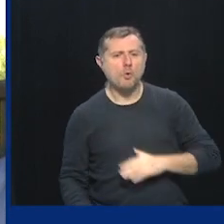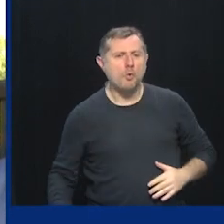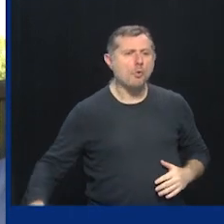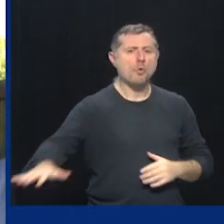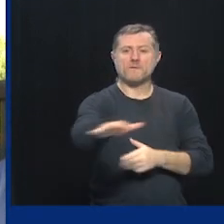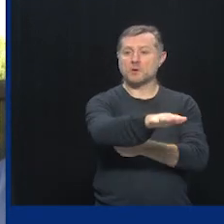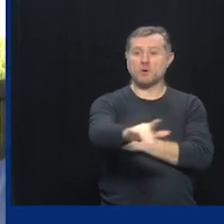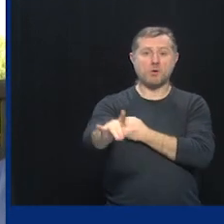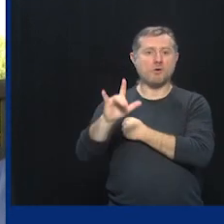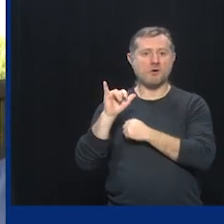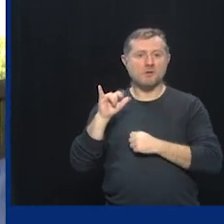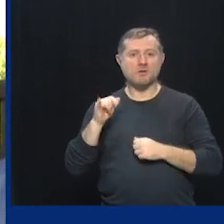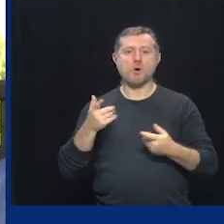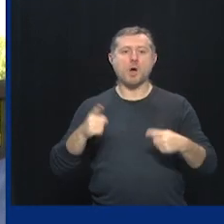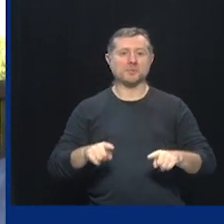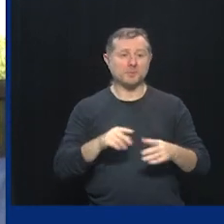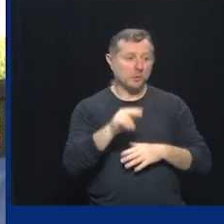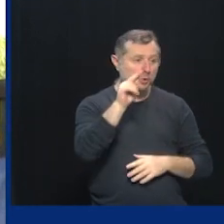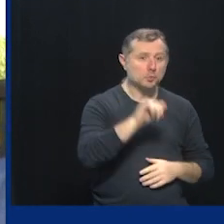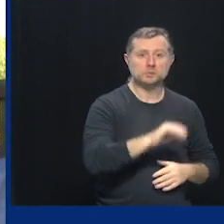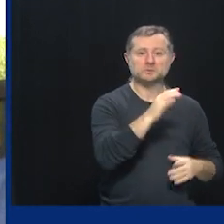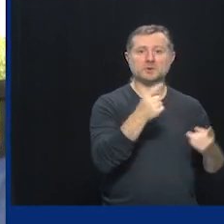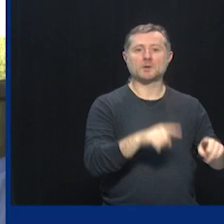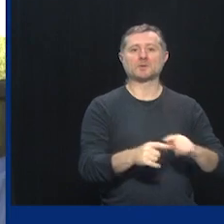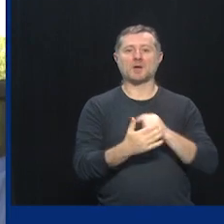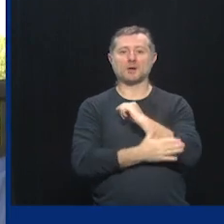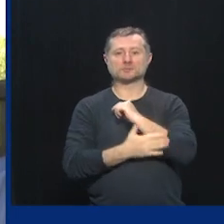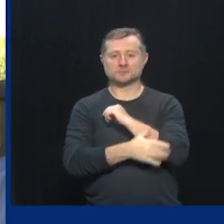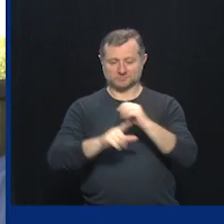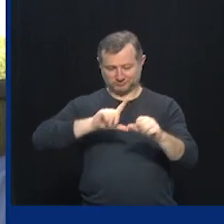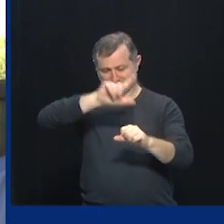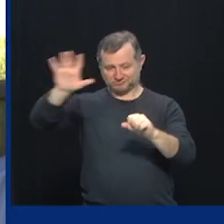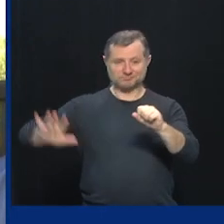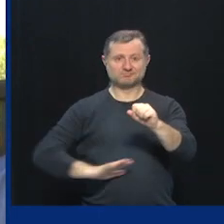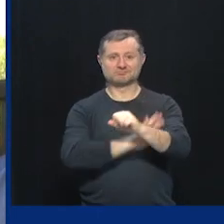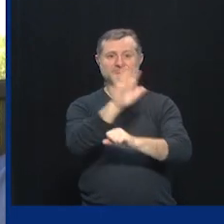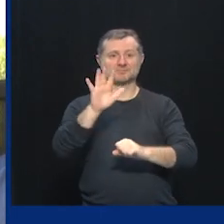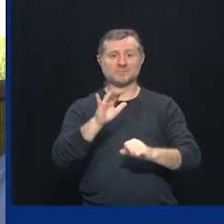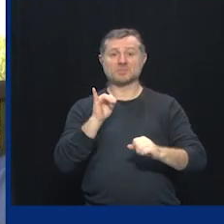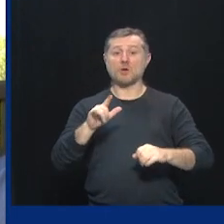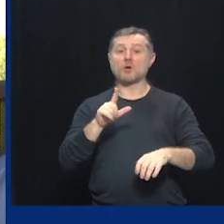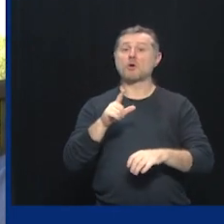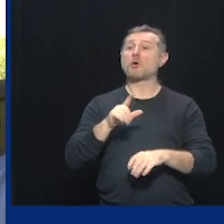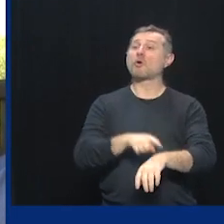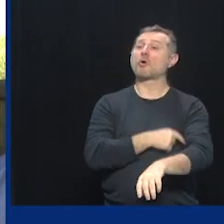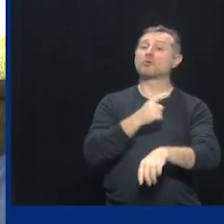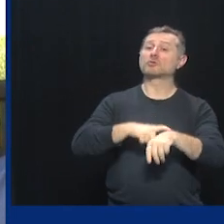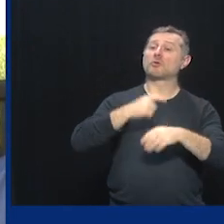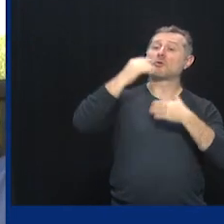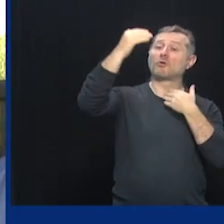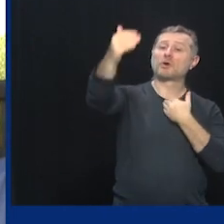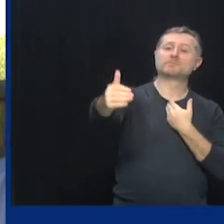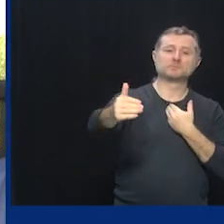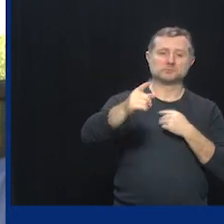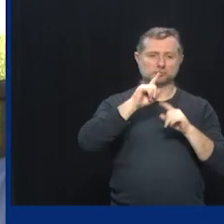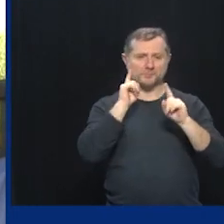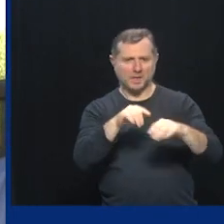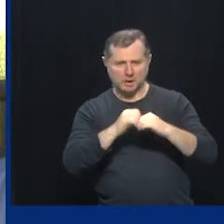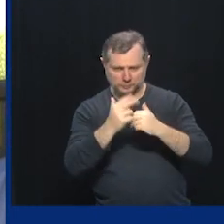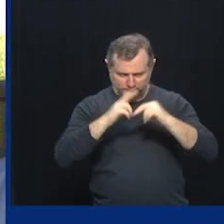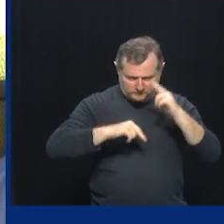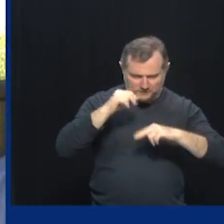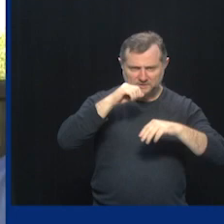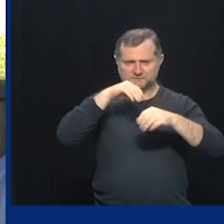York City and our surrounding counties. That's what we have to address. That is the long-term answer to building up. And the other long-term answer is